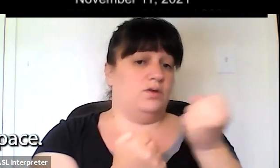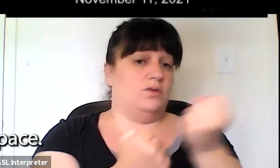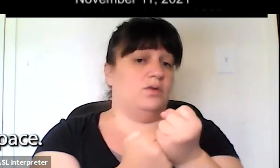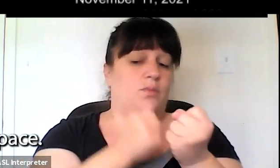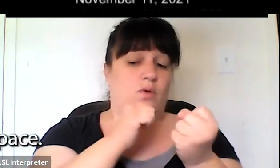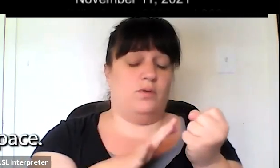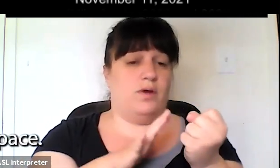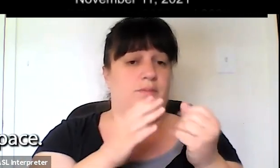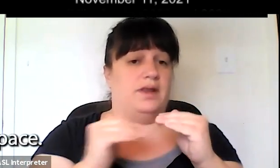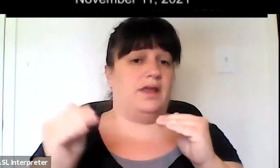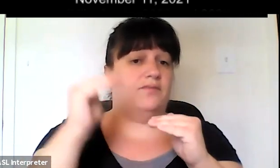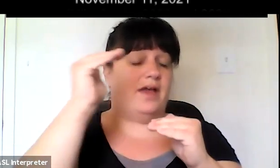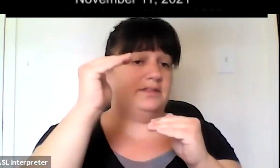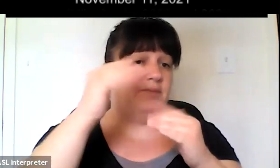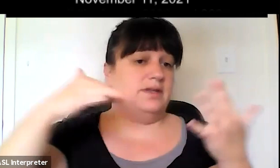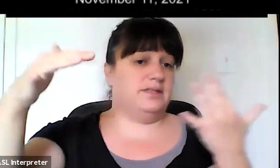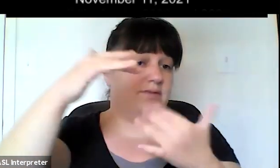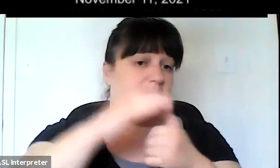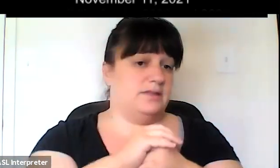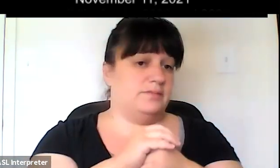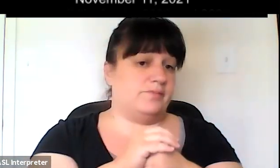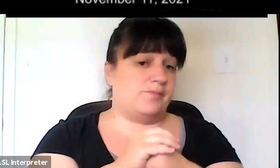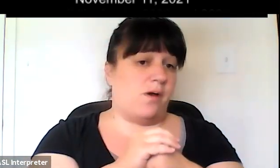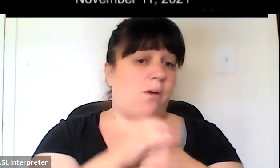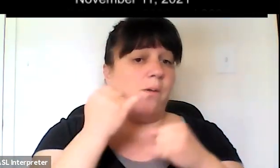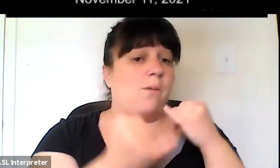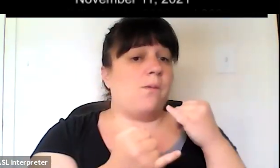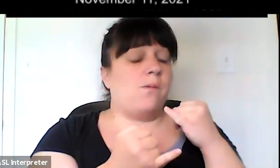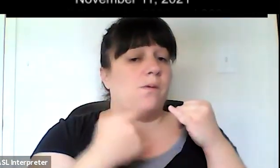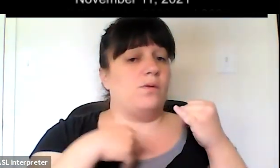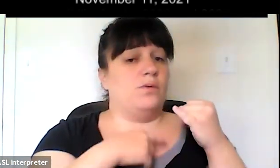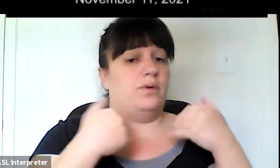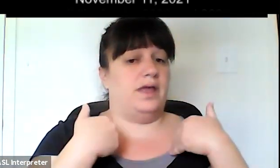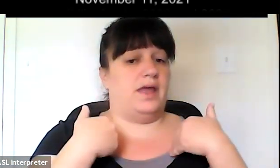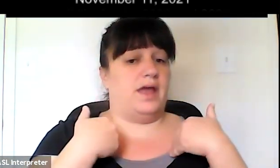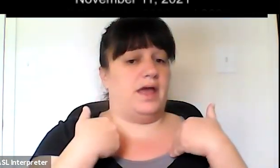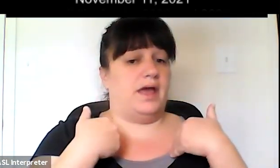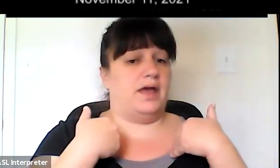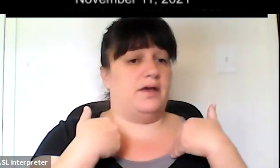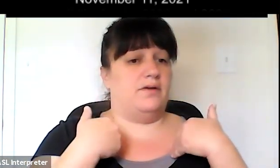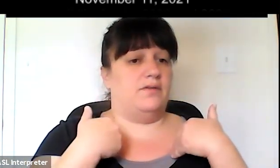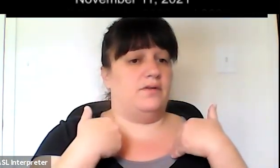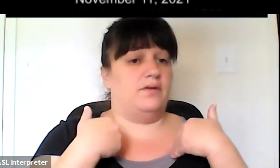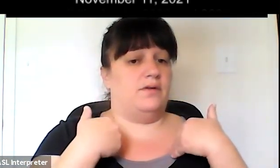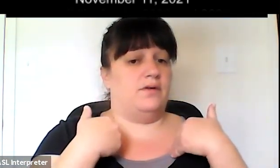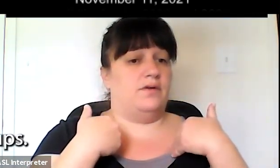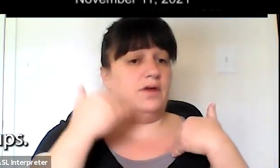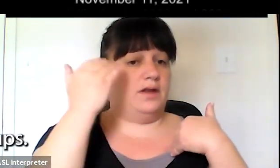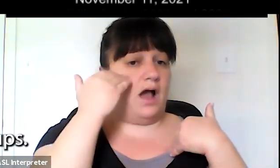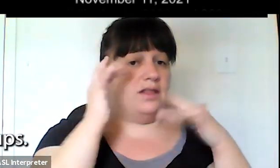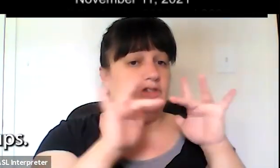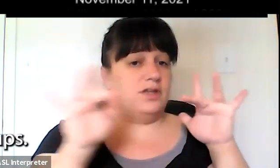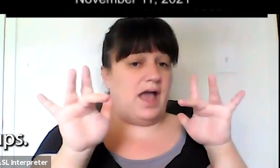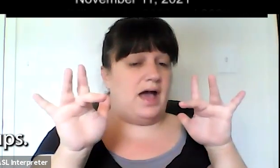women advancement in space. And finally, we have a knowledge gap. We